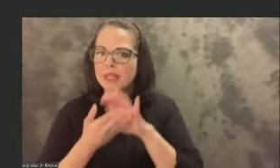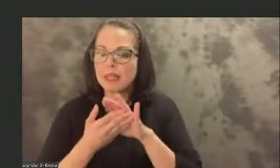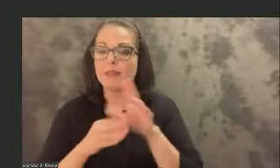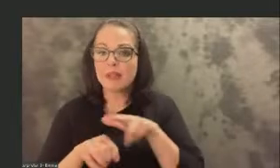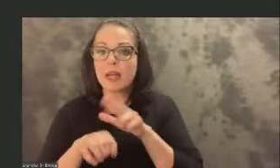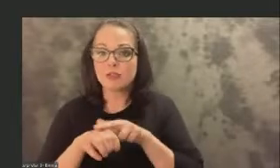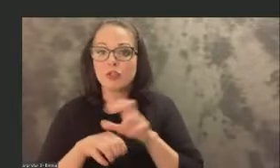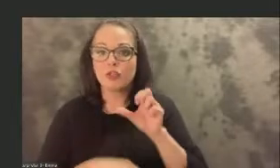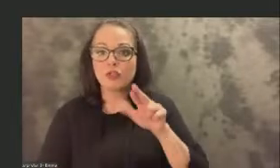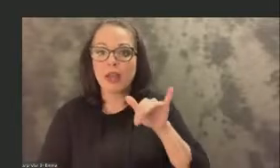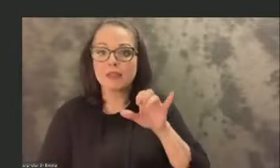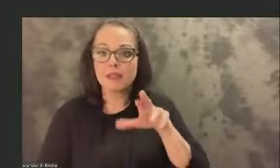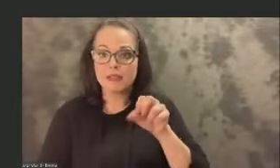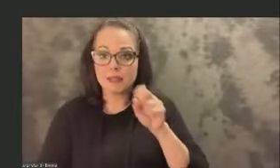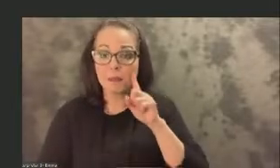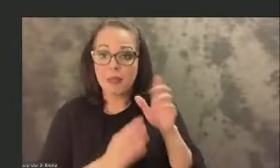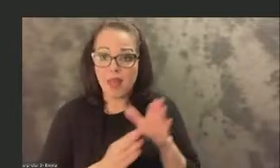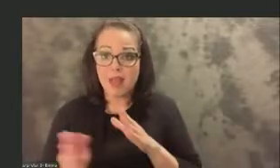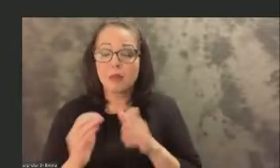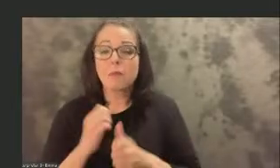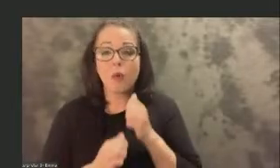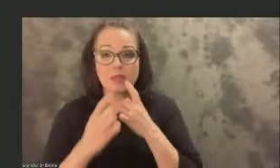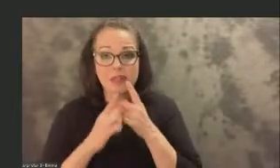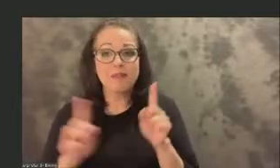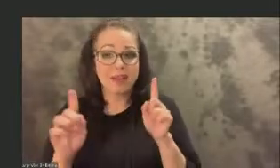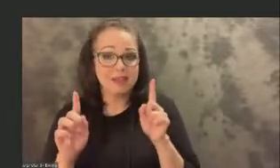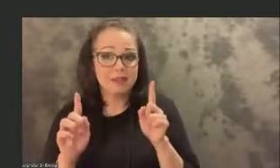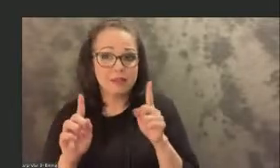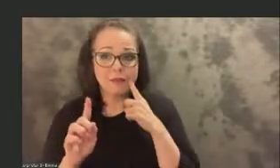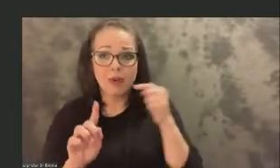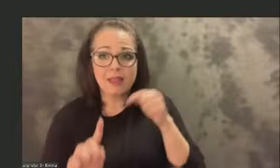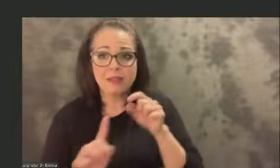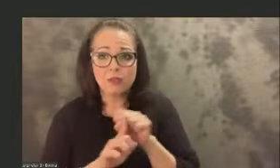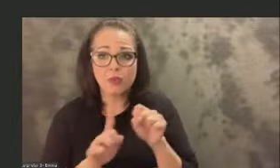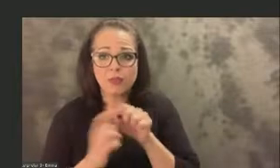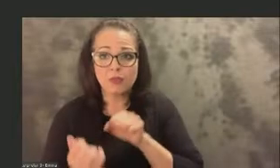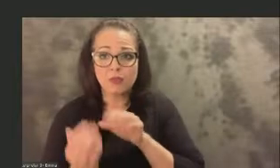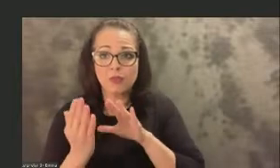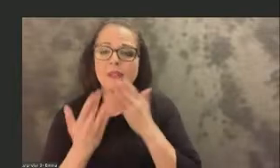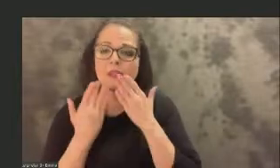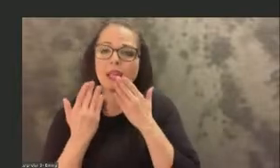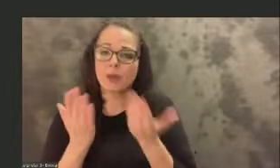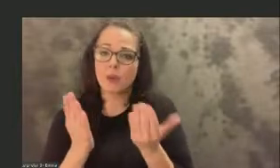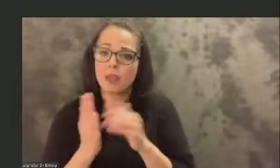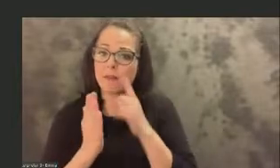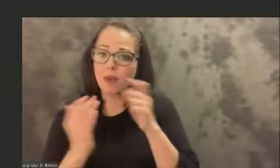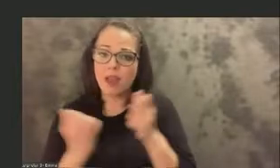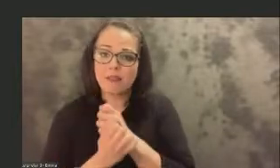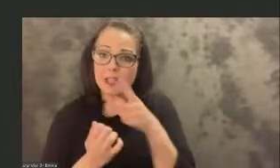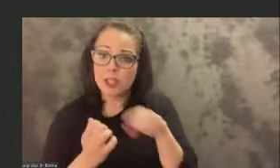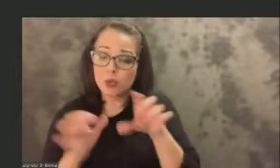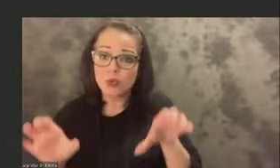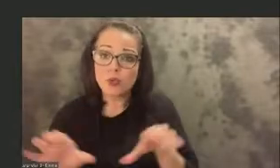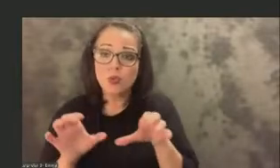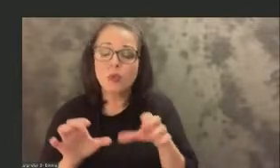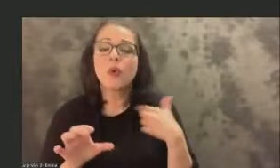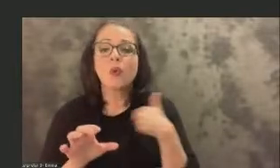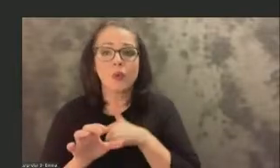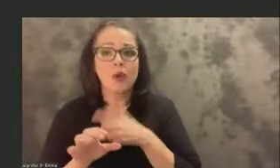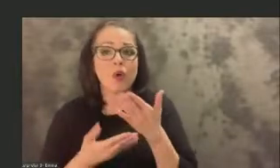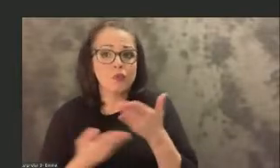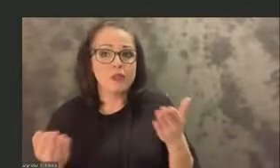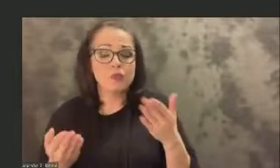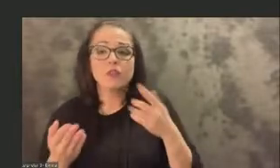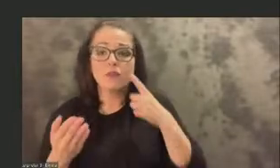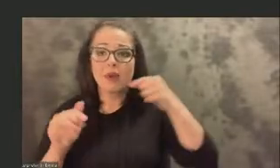would be the most effective and efficient way to ensure this. Thank you again for all that you do, and AAPM&R is a resource to this